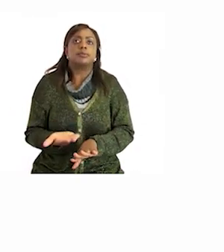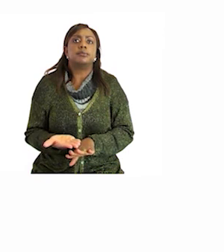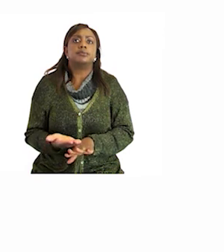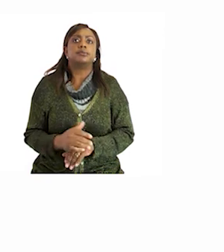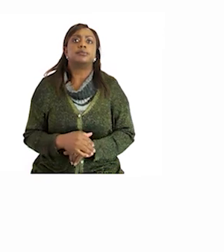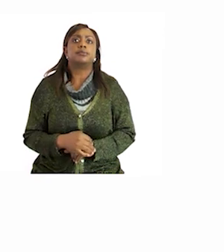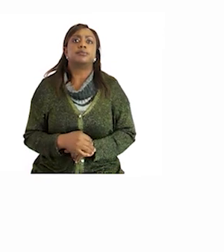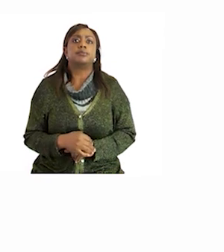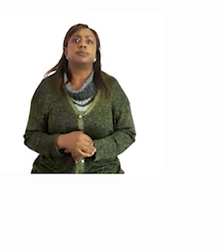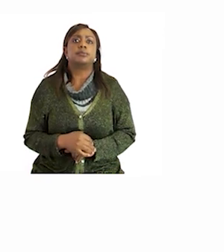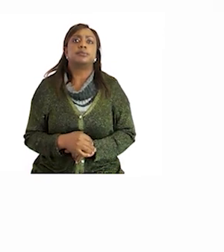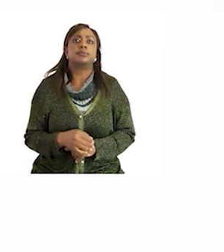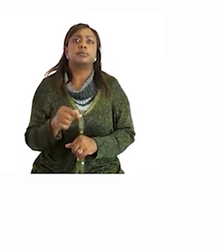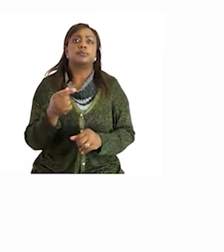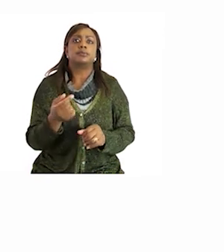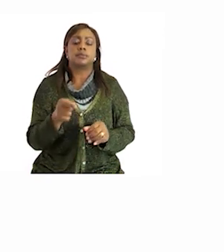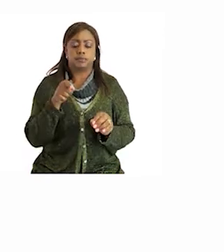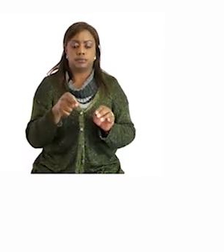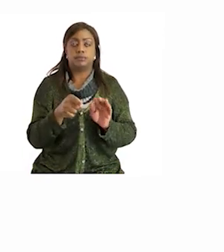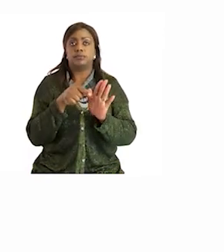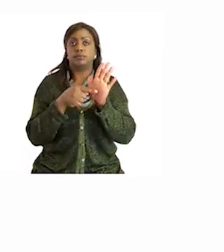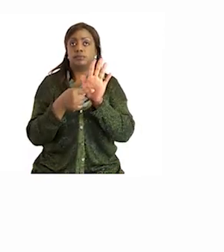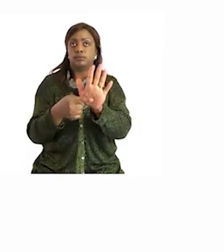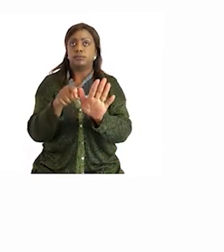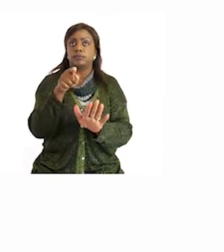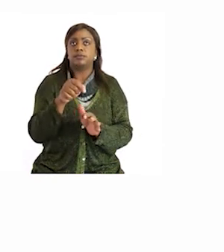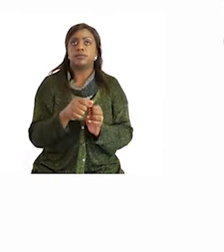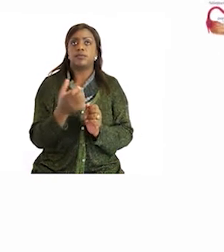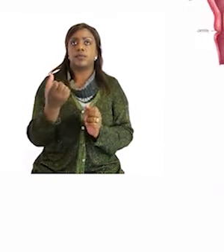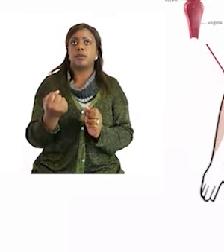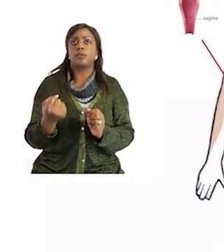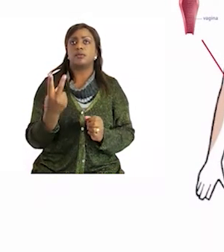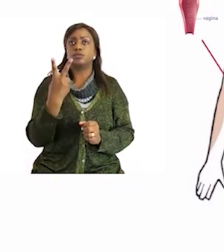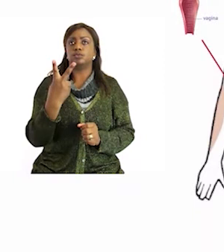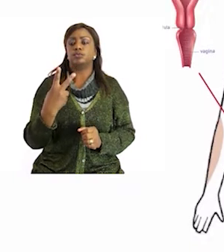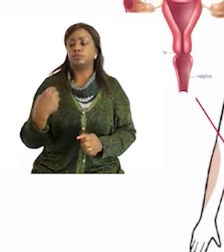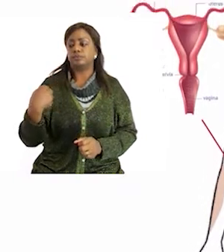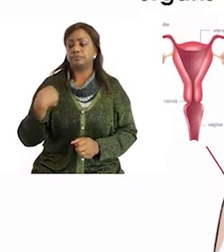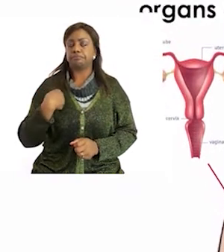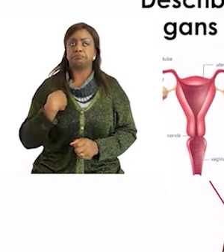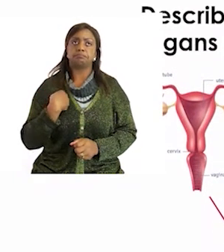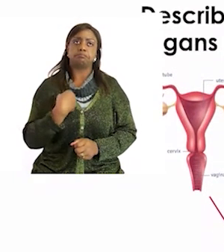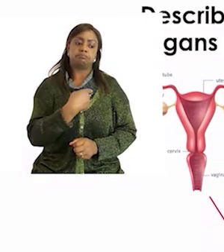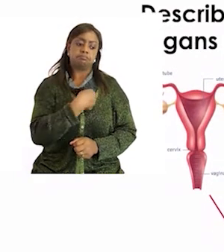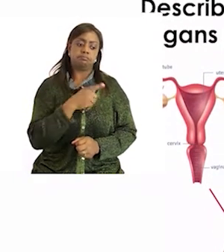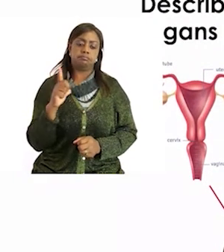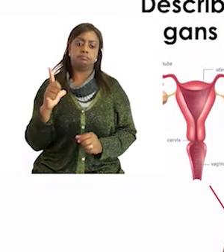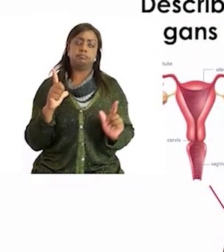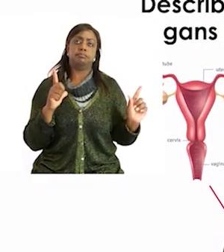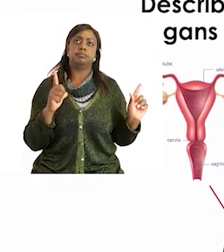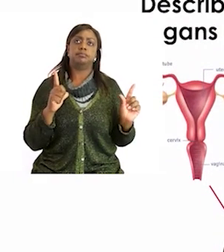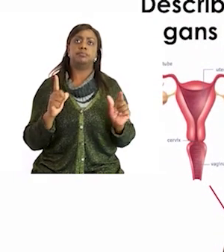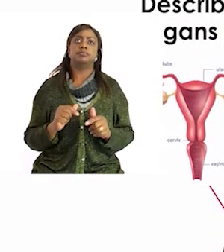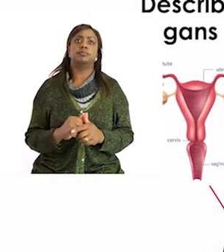diagrams. So here on page 18, we have two diagrams, one on the left and one on the right,